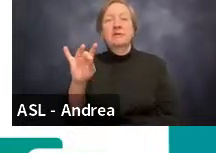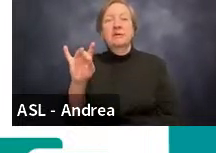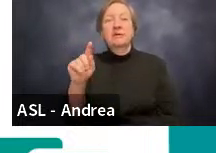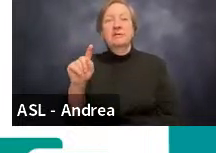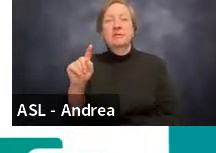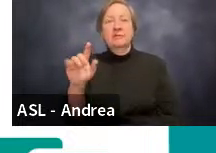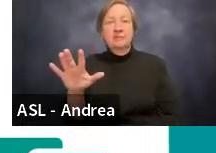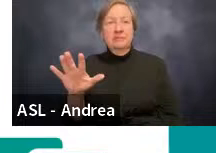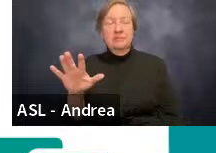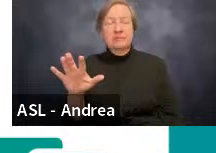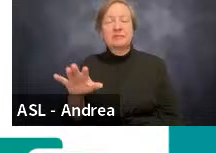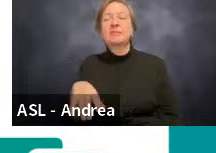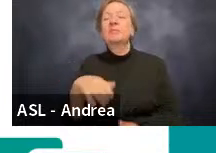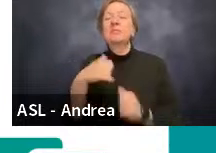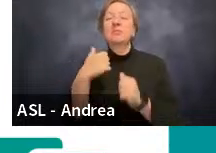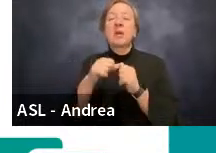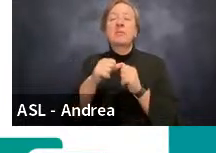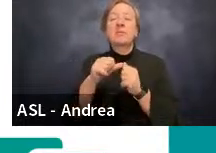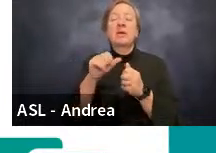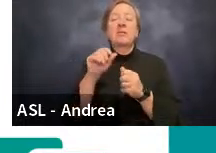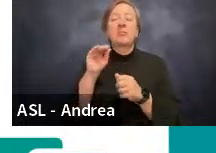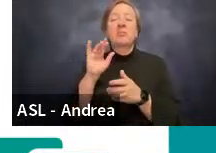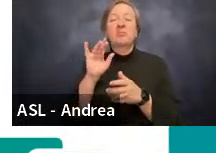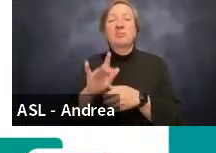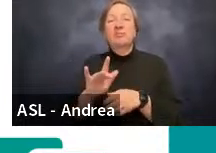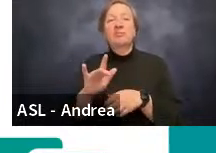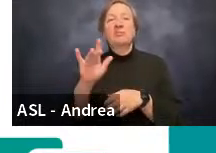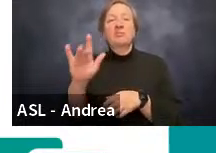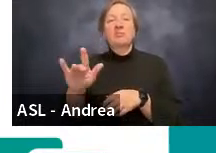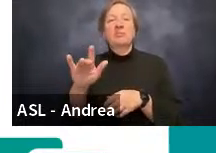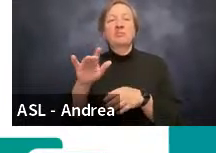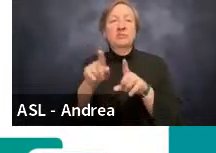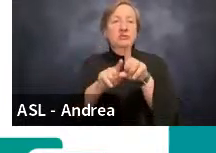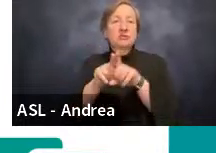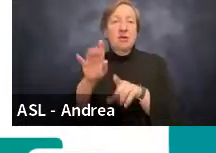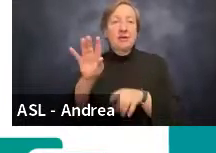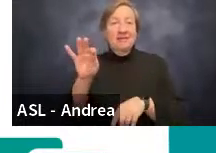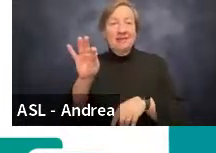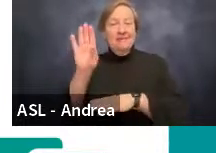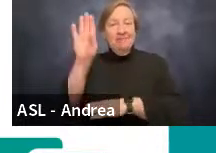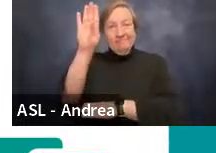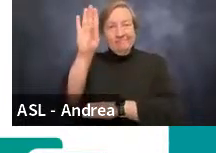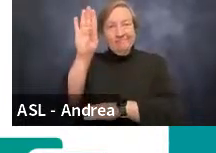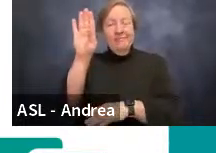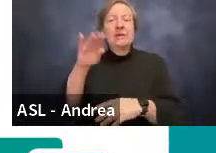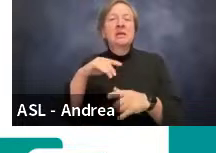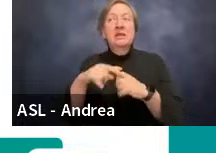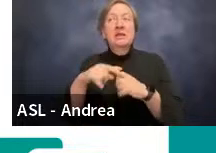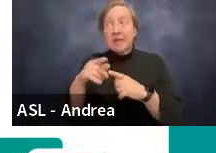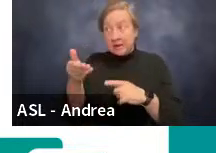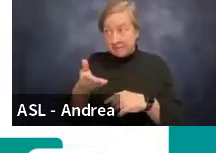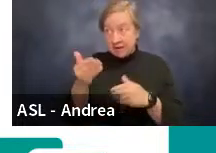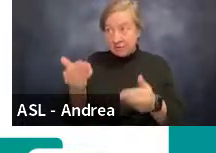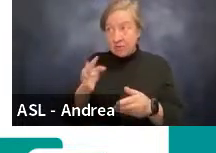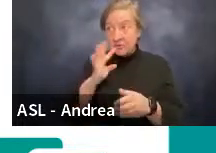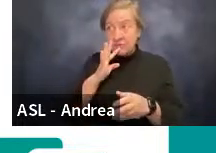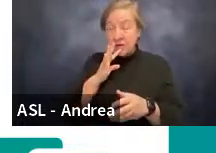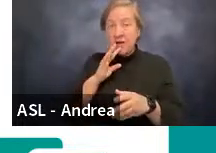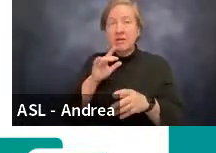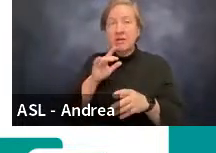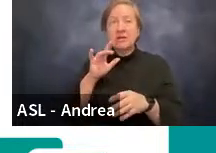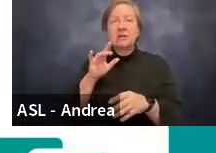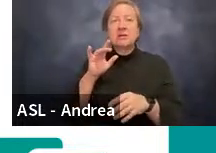385815. Please remember to dial *9 to raise your hand. After you are invited to speak, please remember to dial